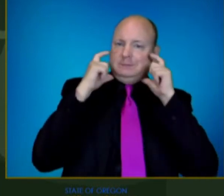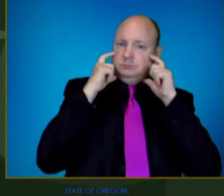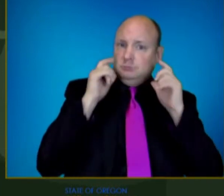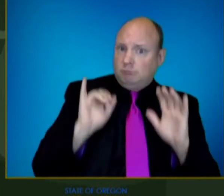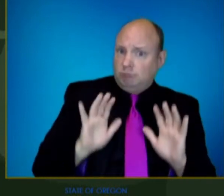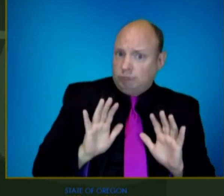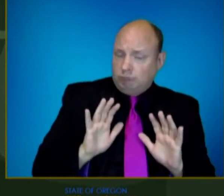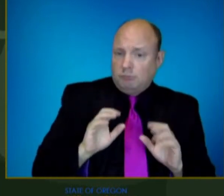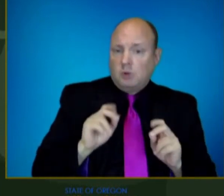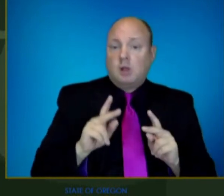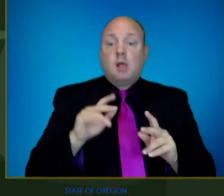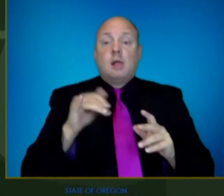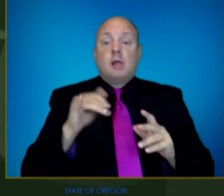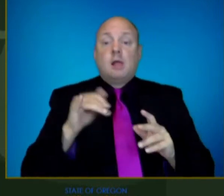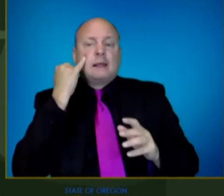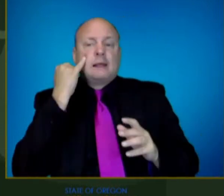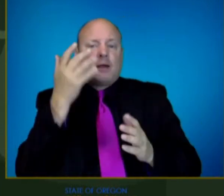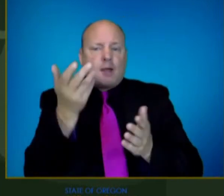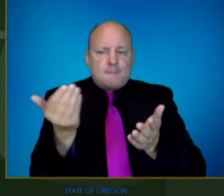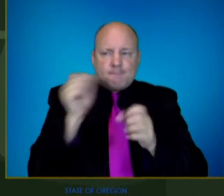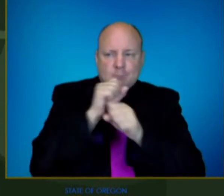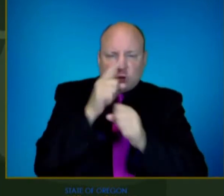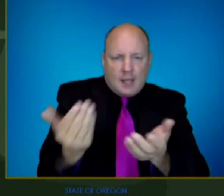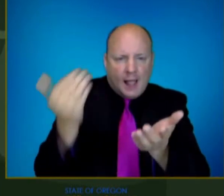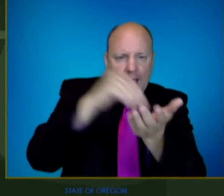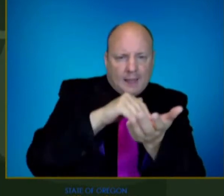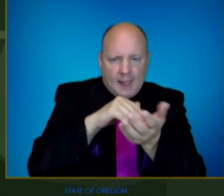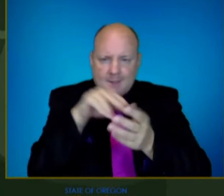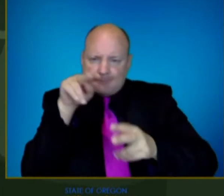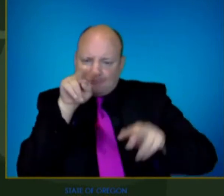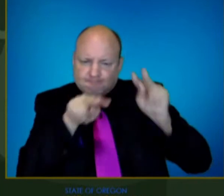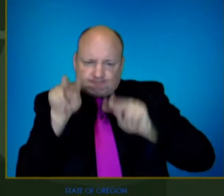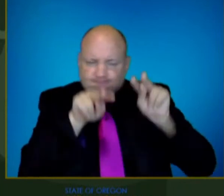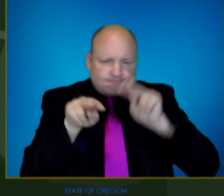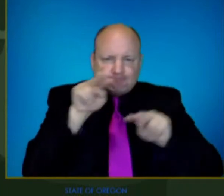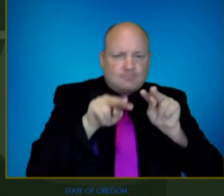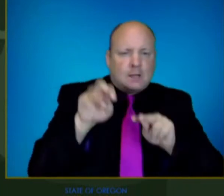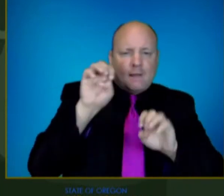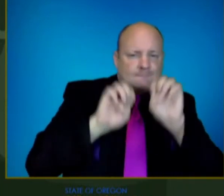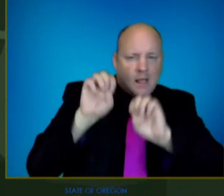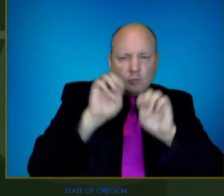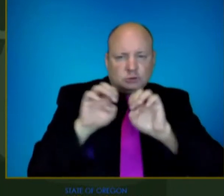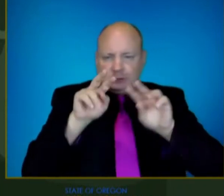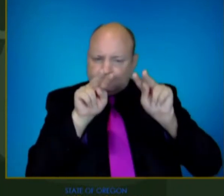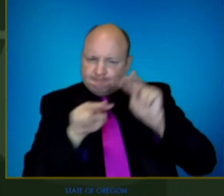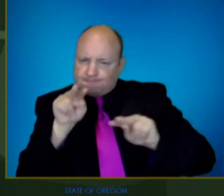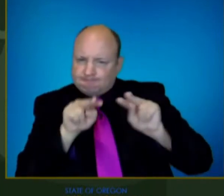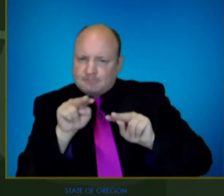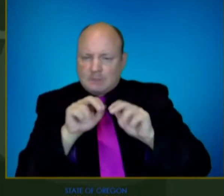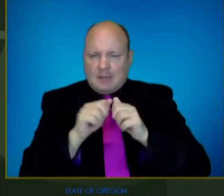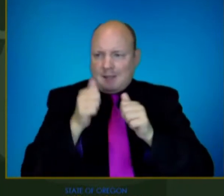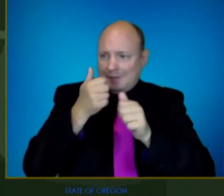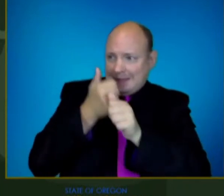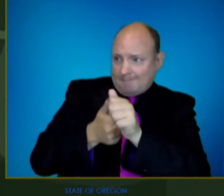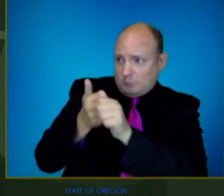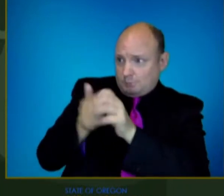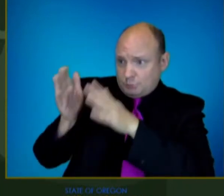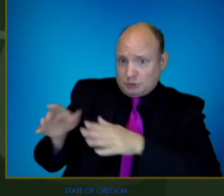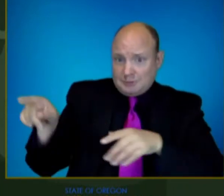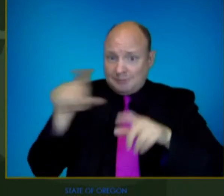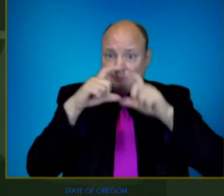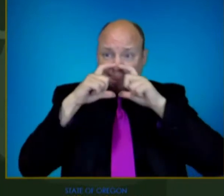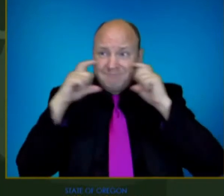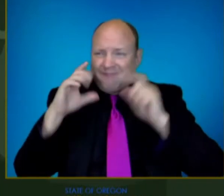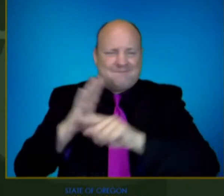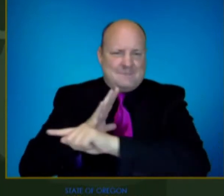weeks. If we see really good signs that the masking is working, that's really good news. And so we'll start